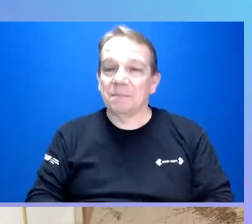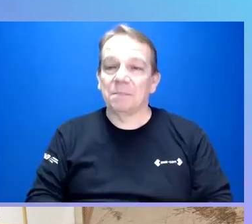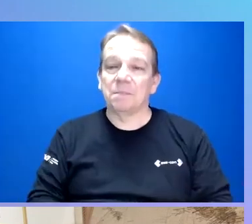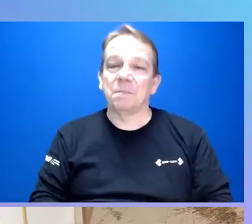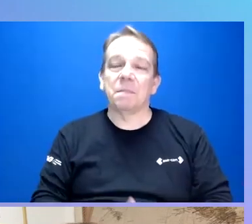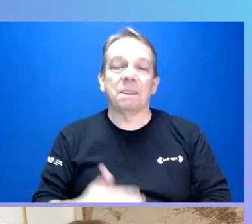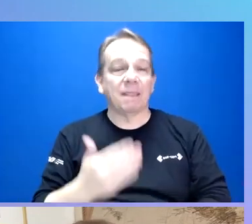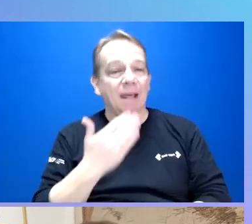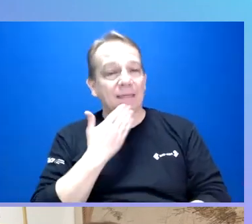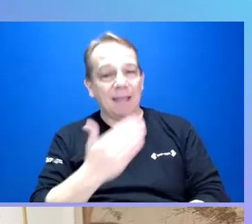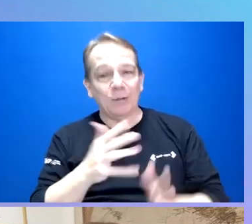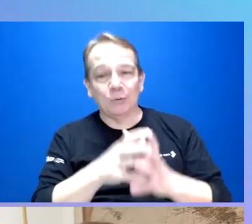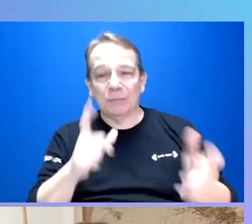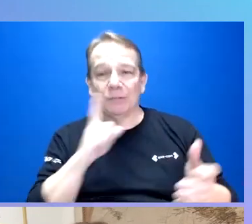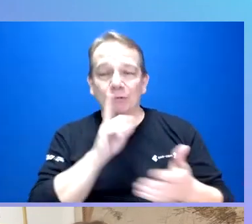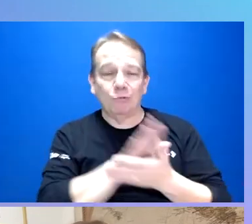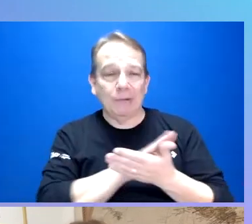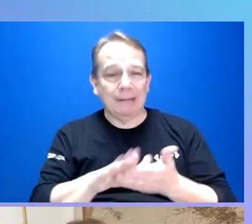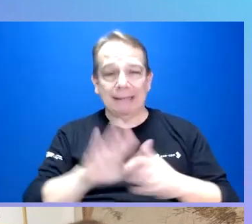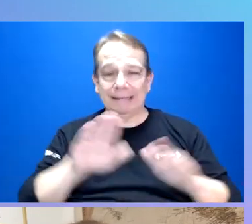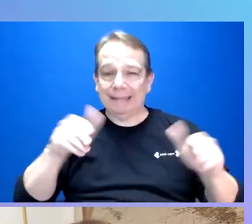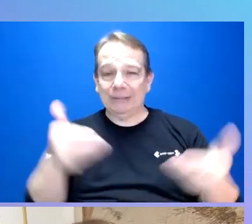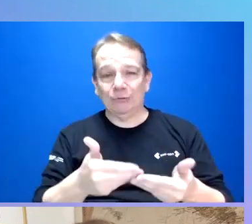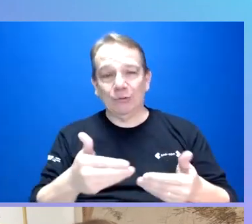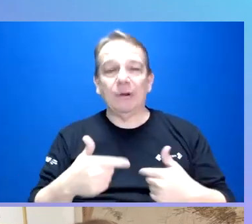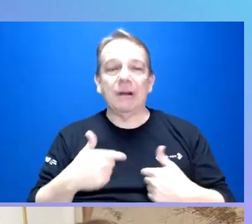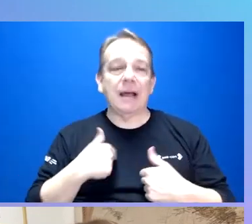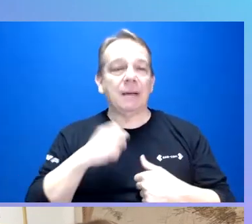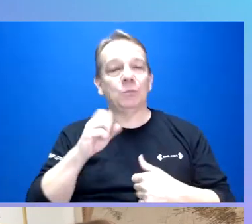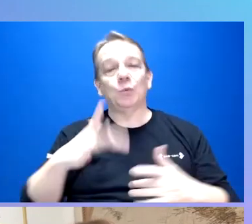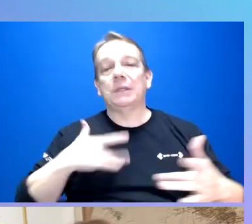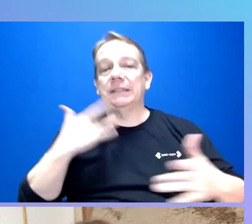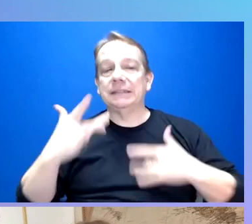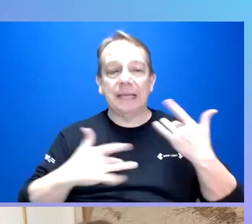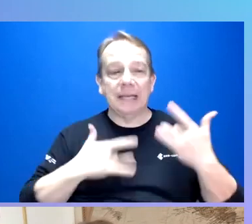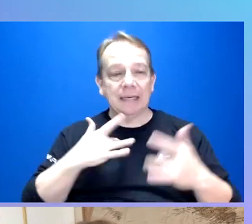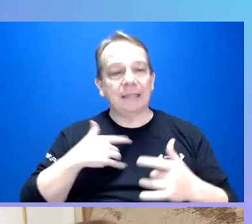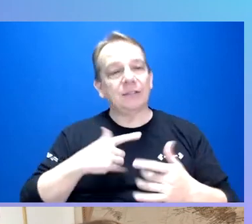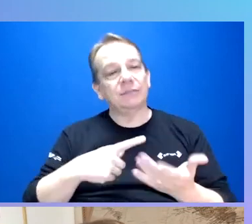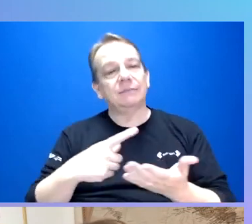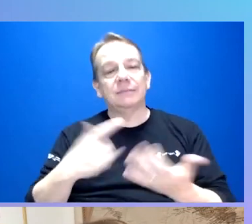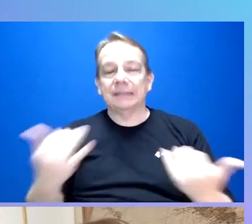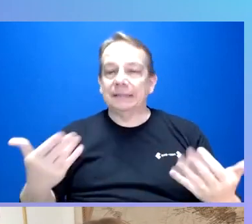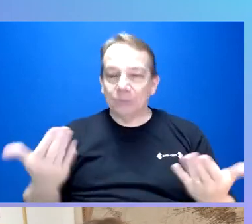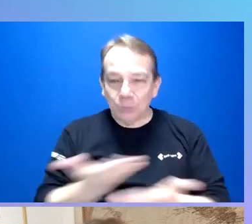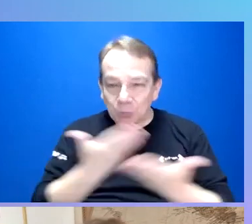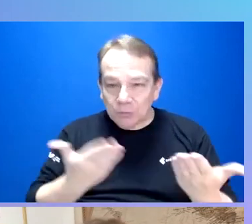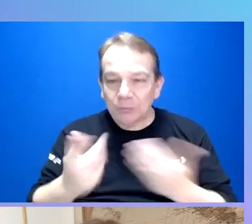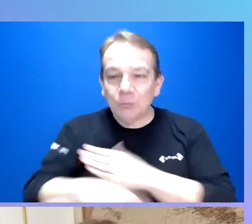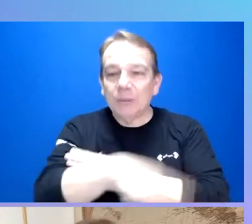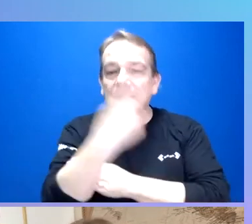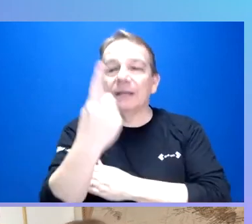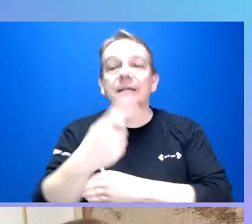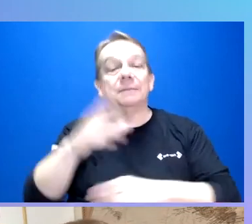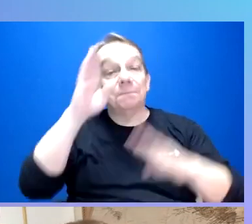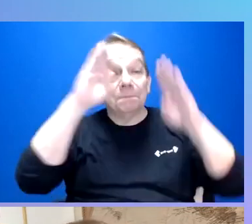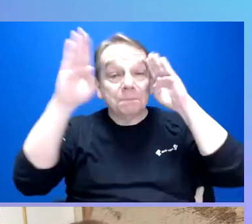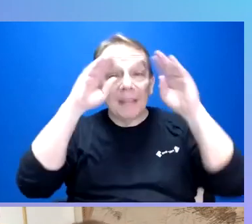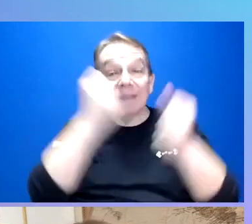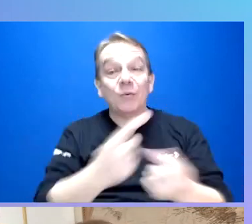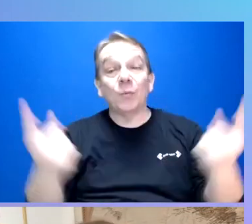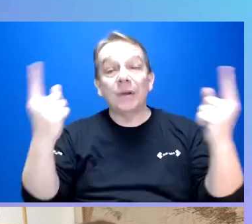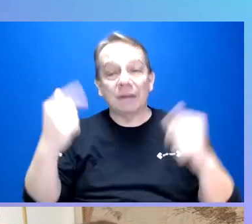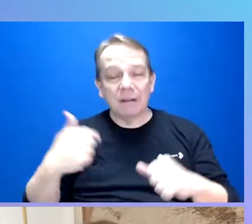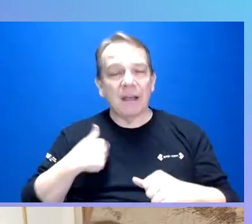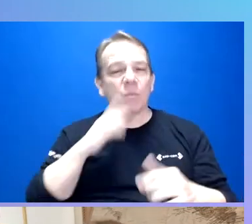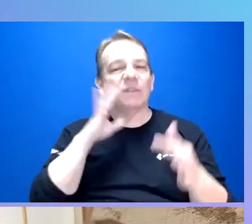Thank you so much, Michael. That was such a great intro. I am so excited to be here. Hello, everybody. So today I'm going to